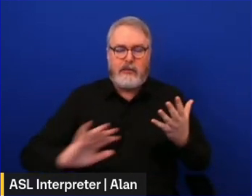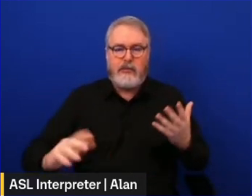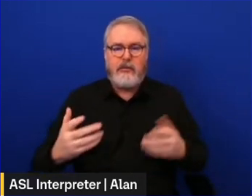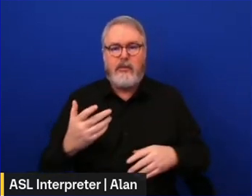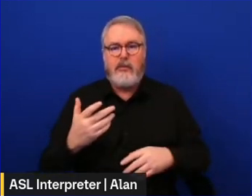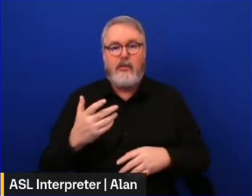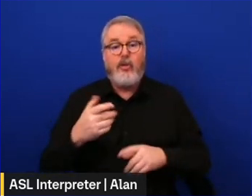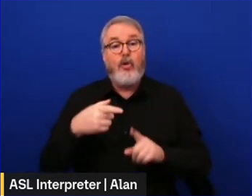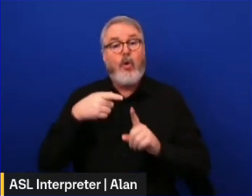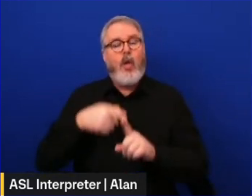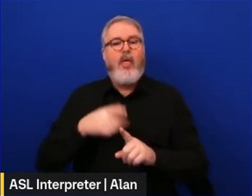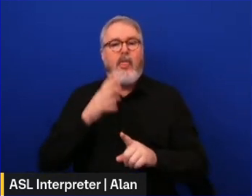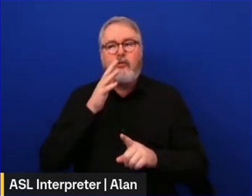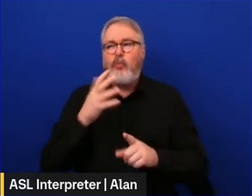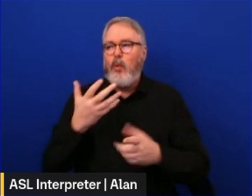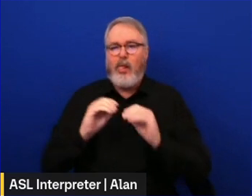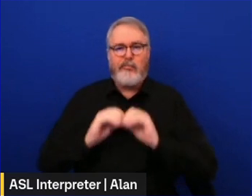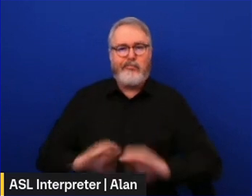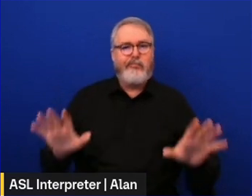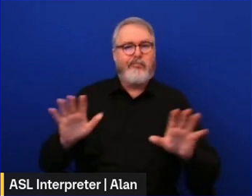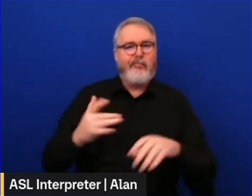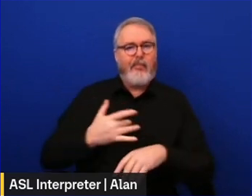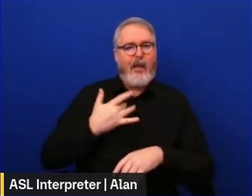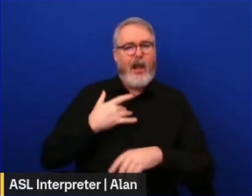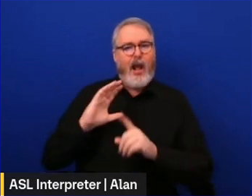a culture of